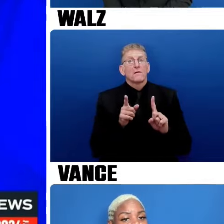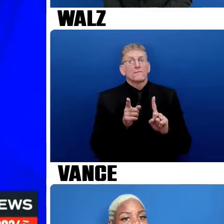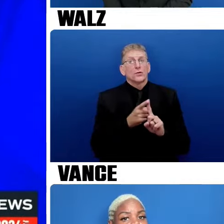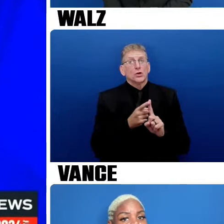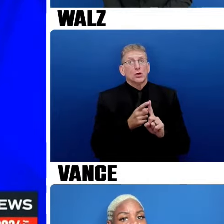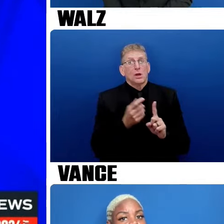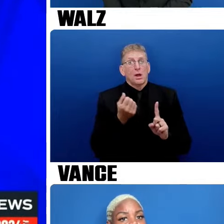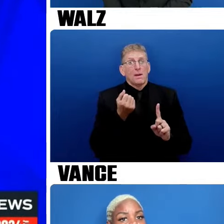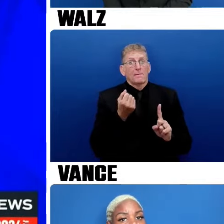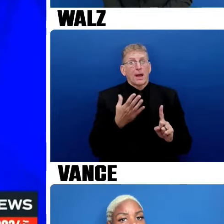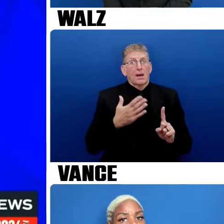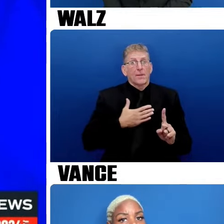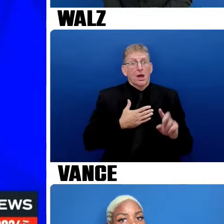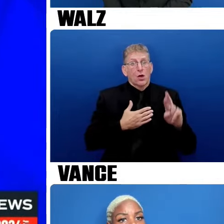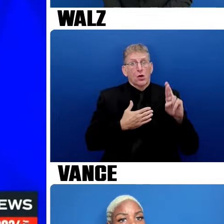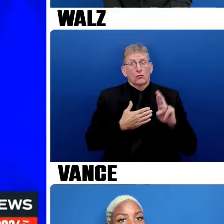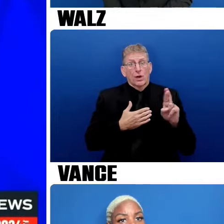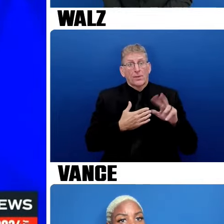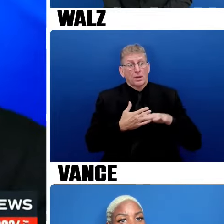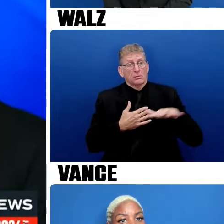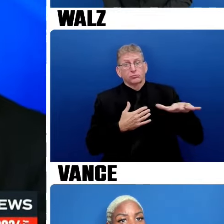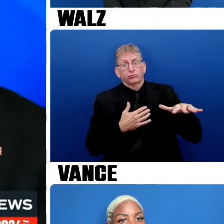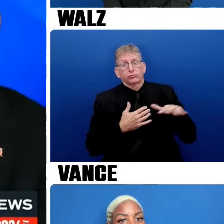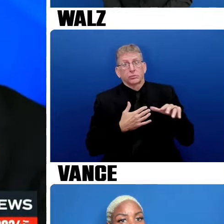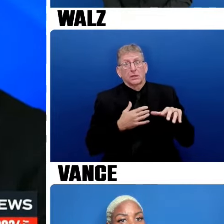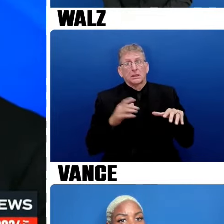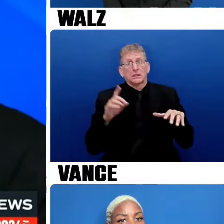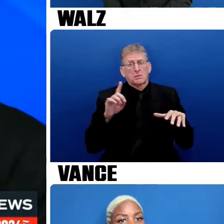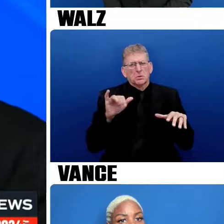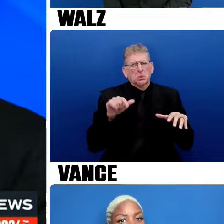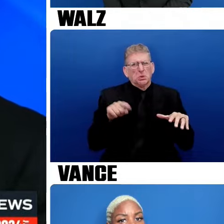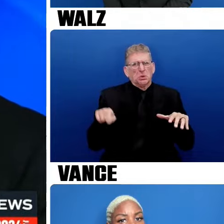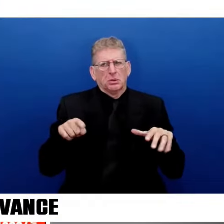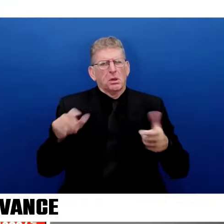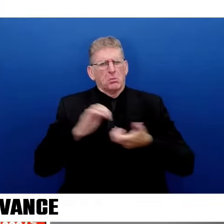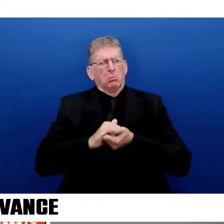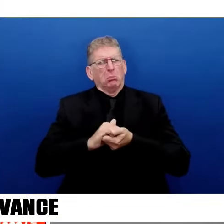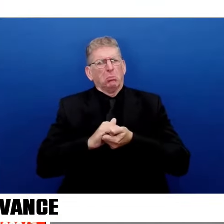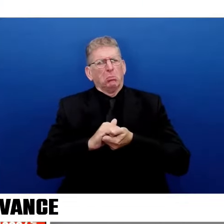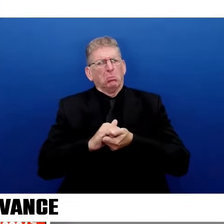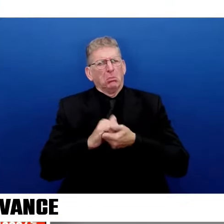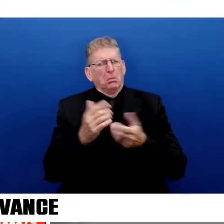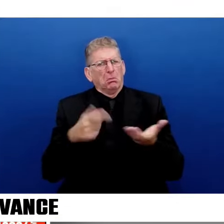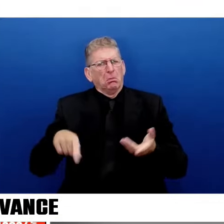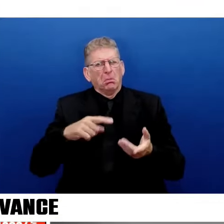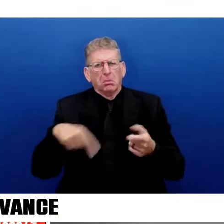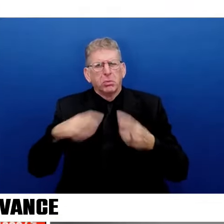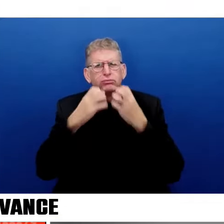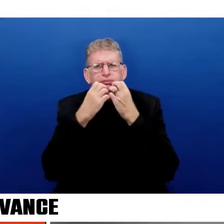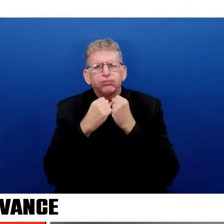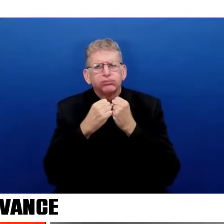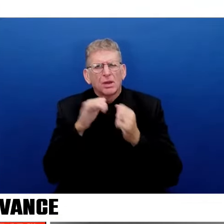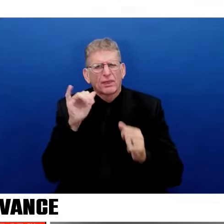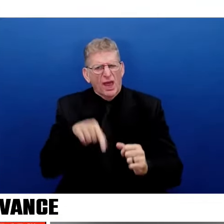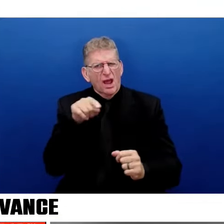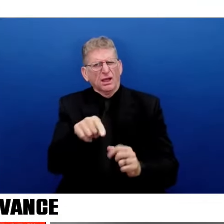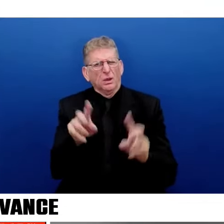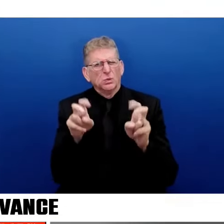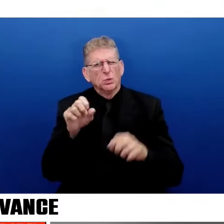too, have worked on this issue. And I think there is a bipartisan solution here because a lot of us care about this issue. I mean, look, I speak from this